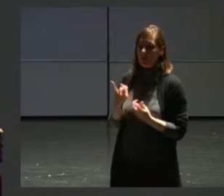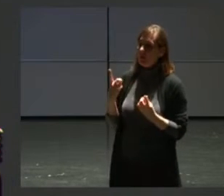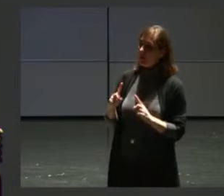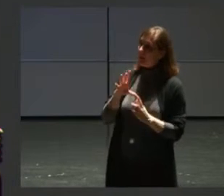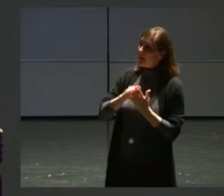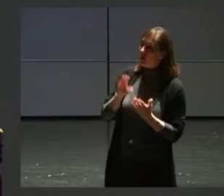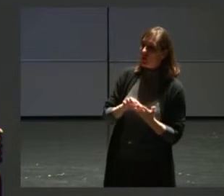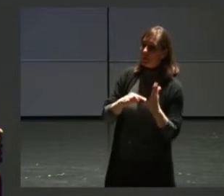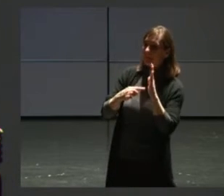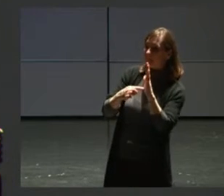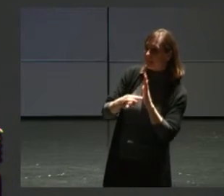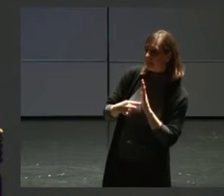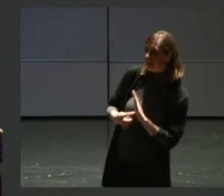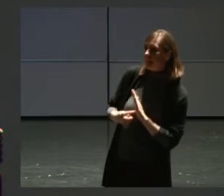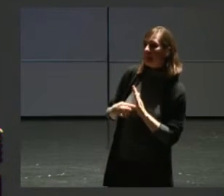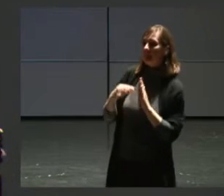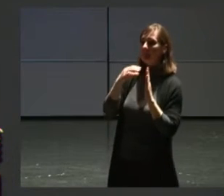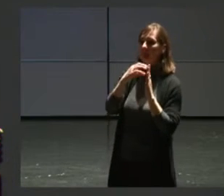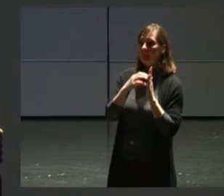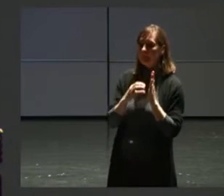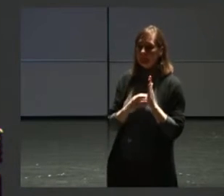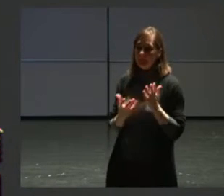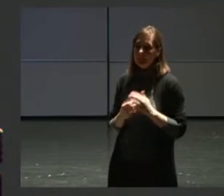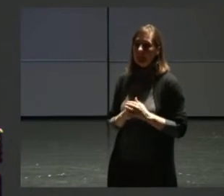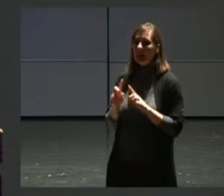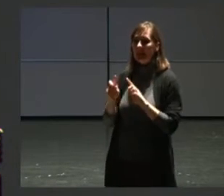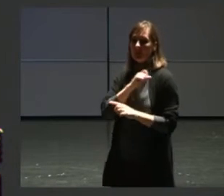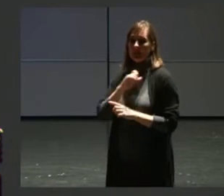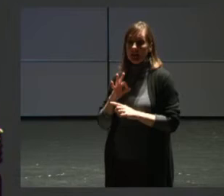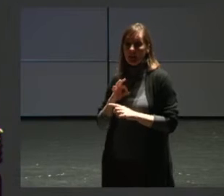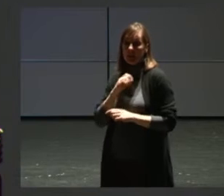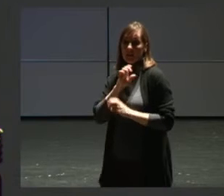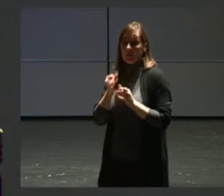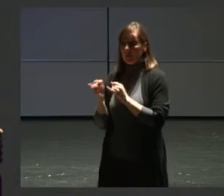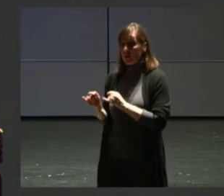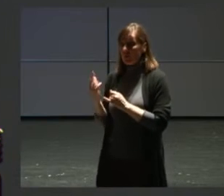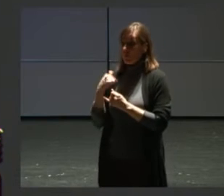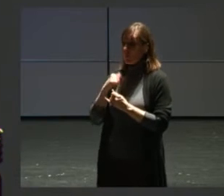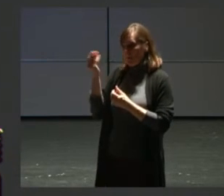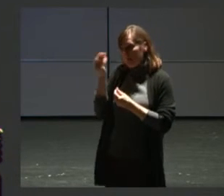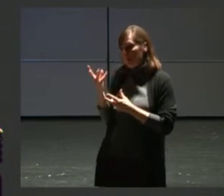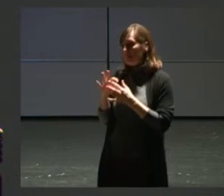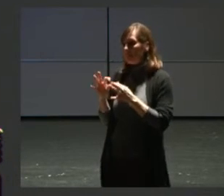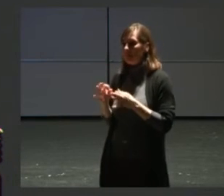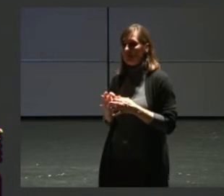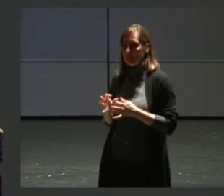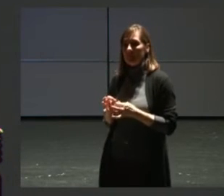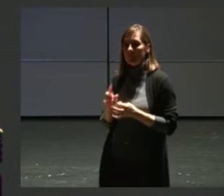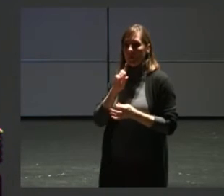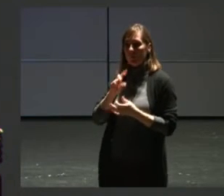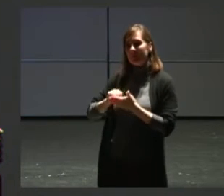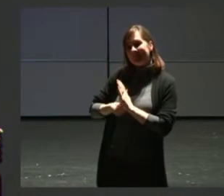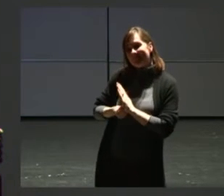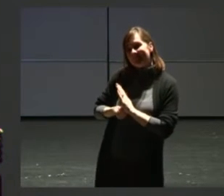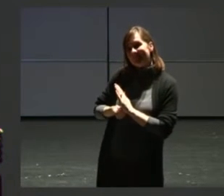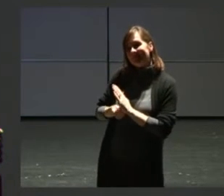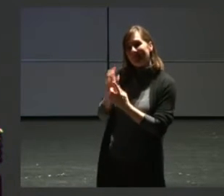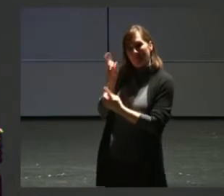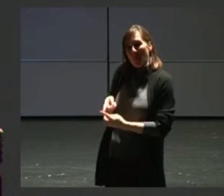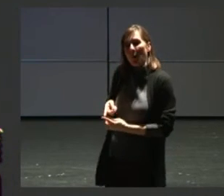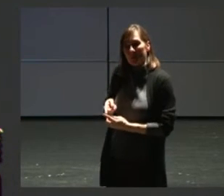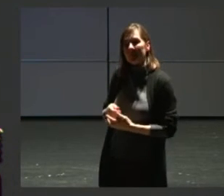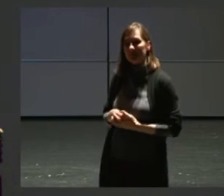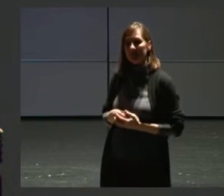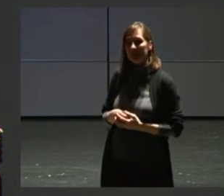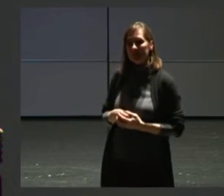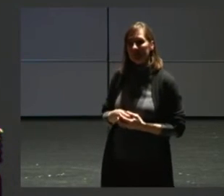had different faculty and staff and individuals that we really brought home the sharp points. And we compared